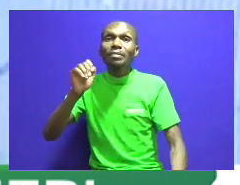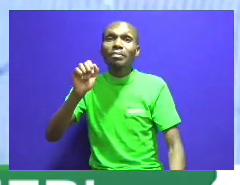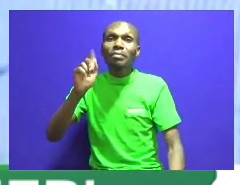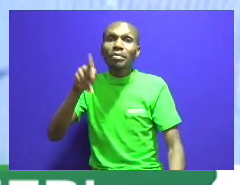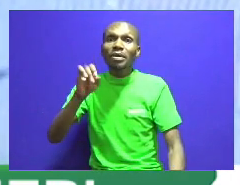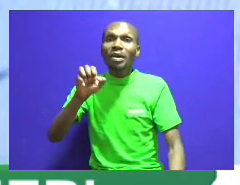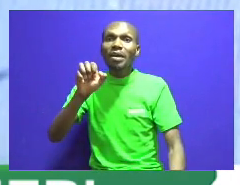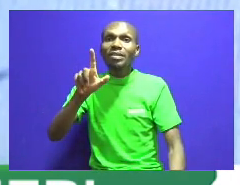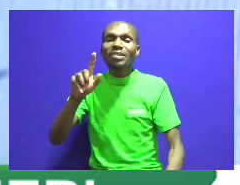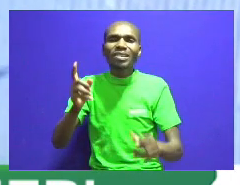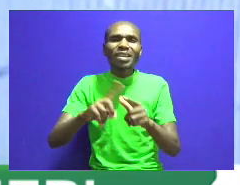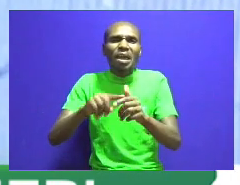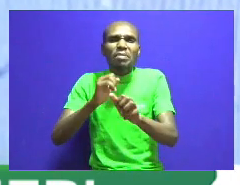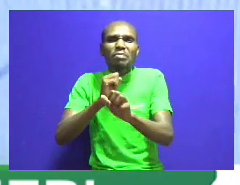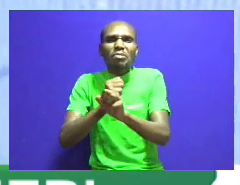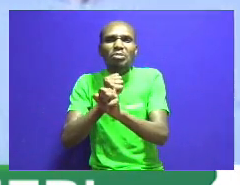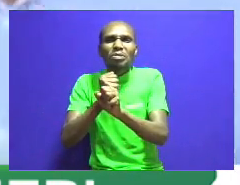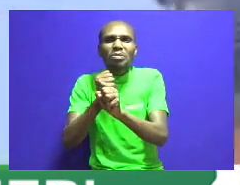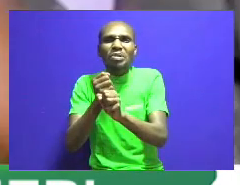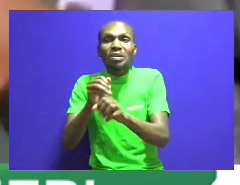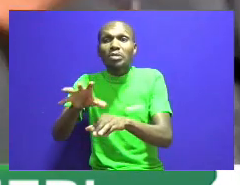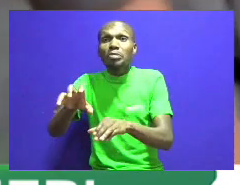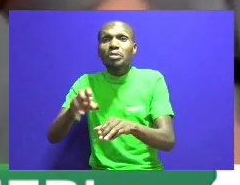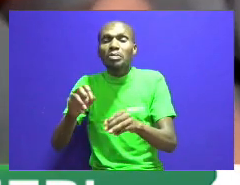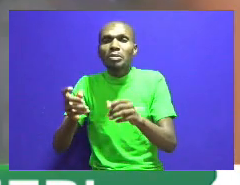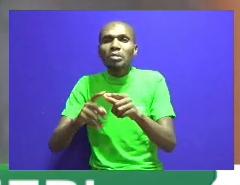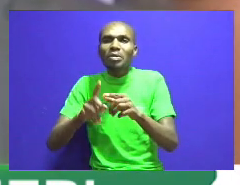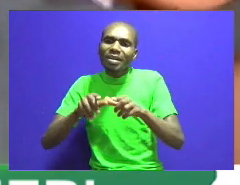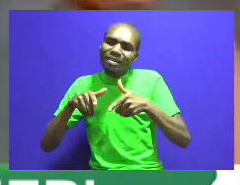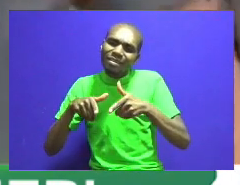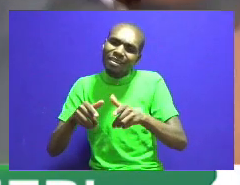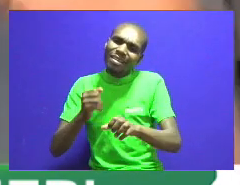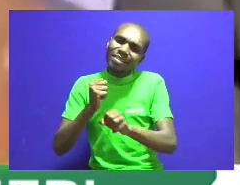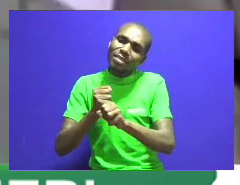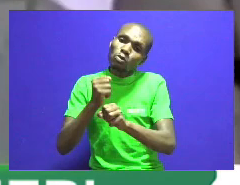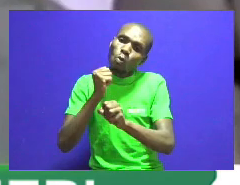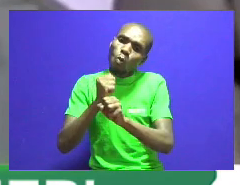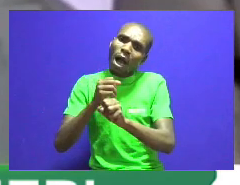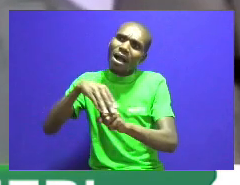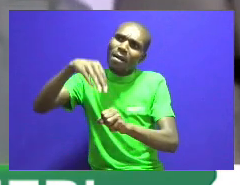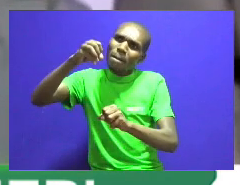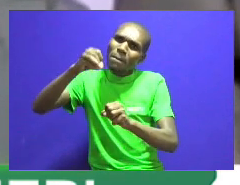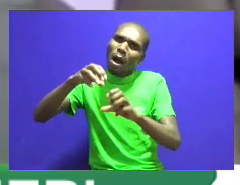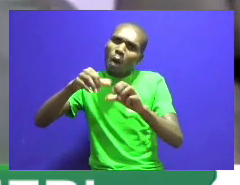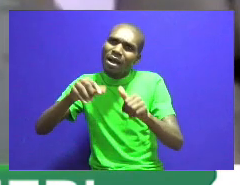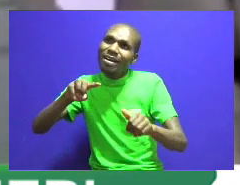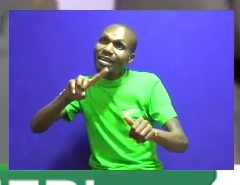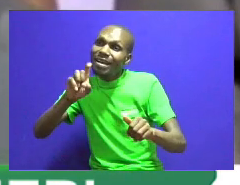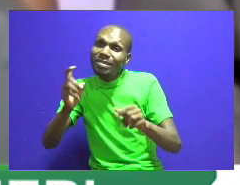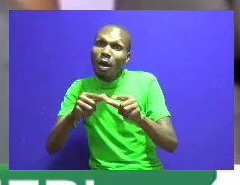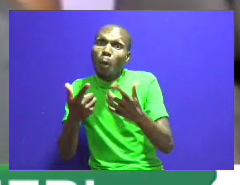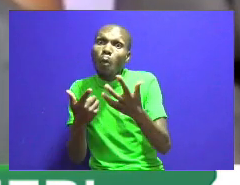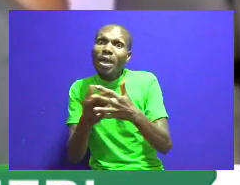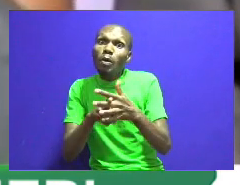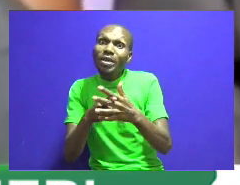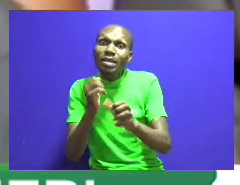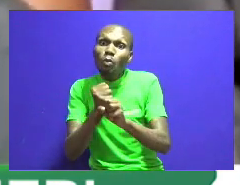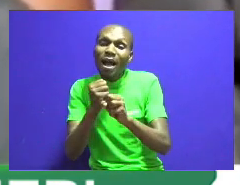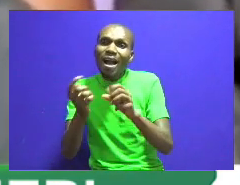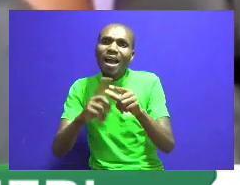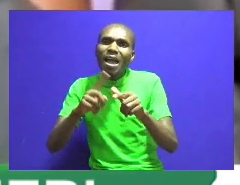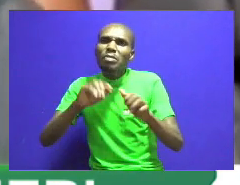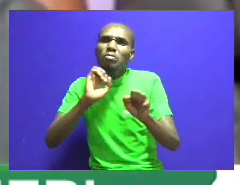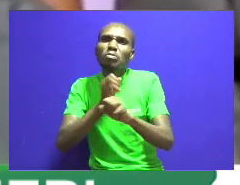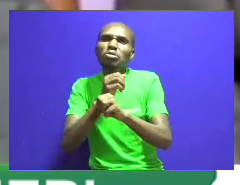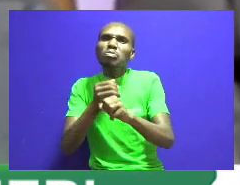kubwaterania na kolemaria ensemo yobo sombi. Let Kenya Power deal with this problem, they will answer their questions. From where we operate, we should not be giving